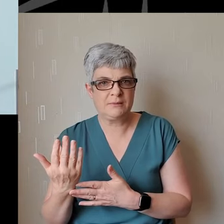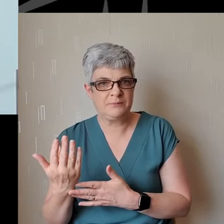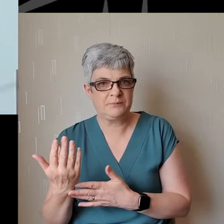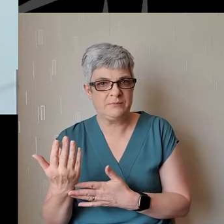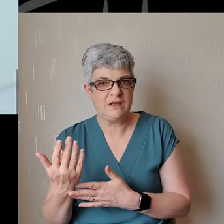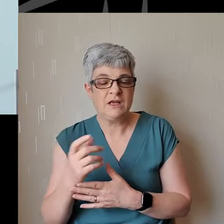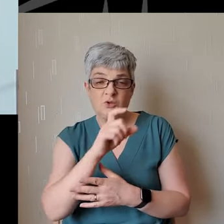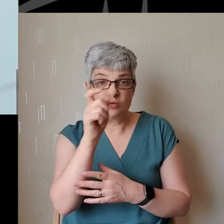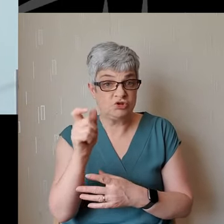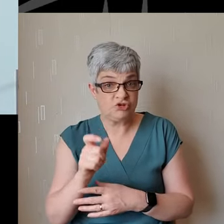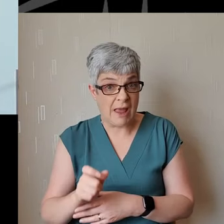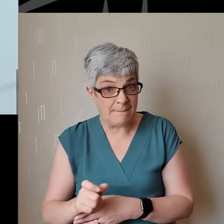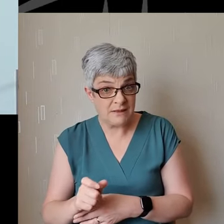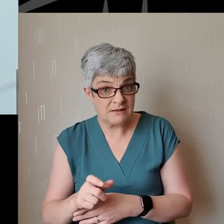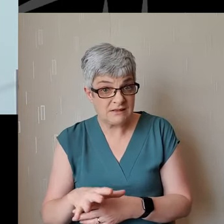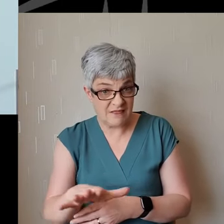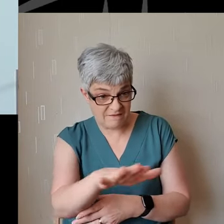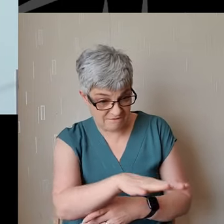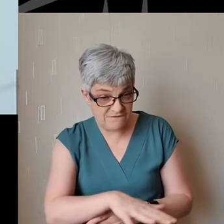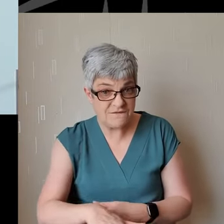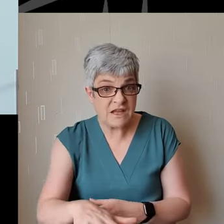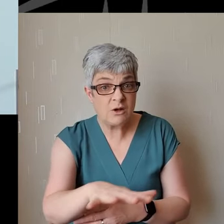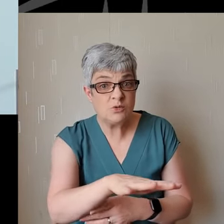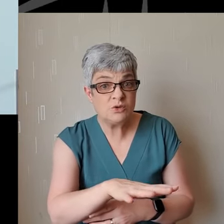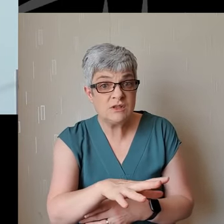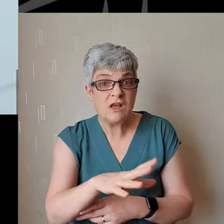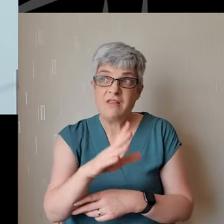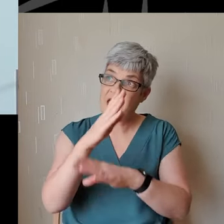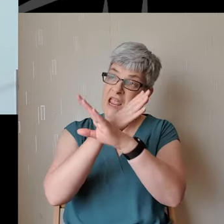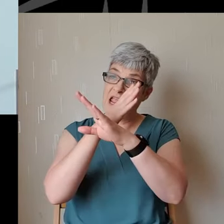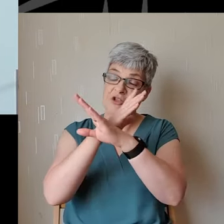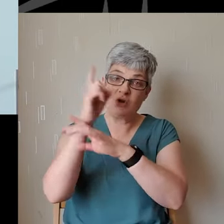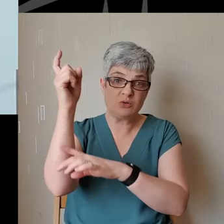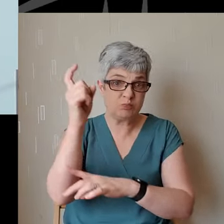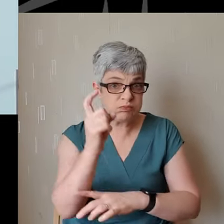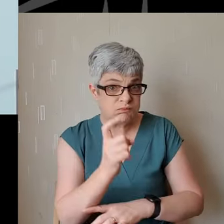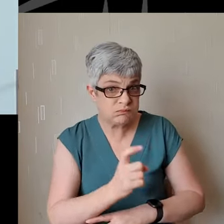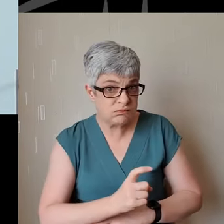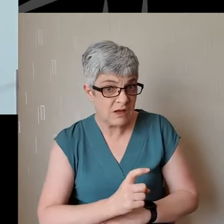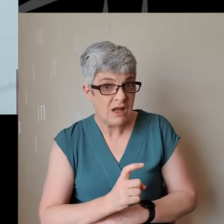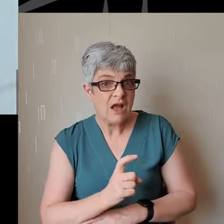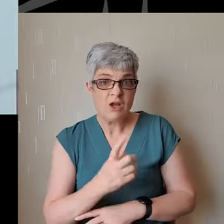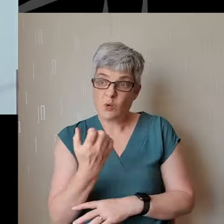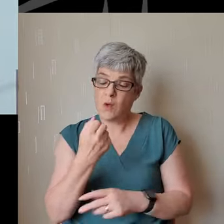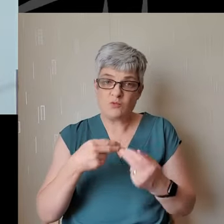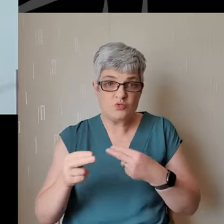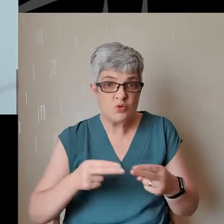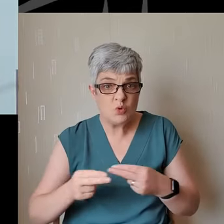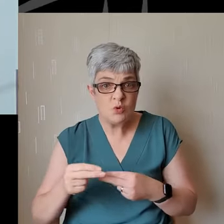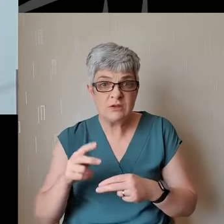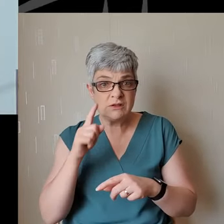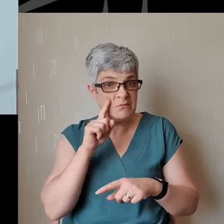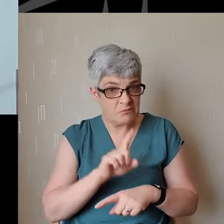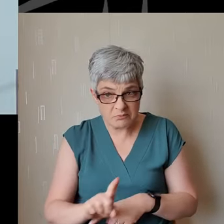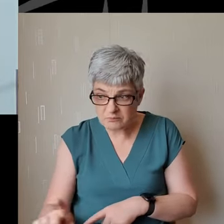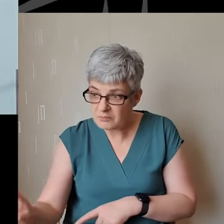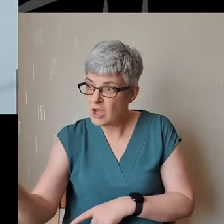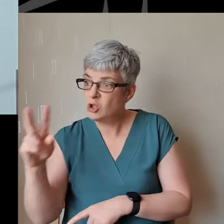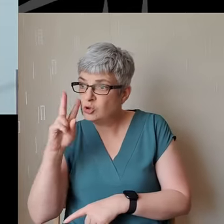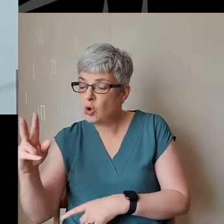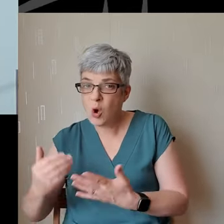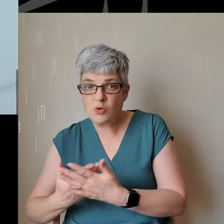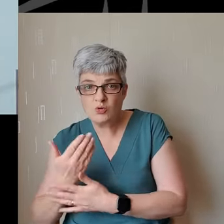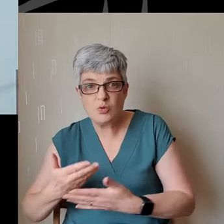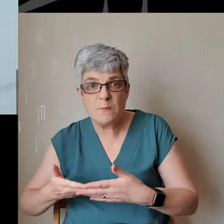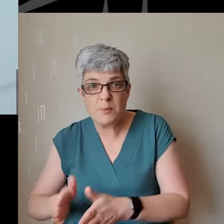So the shepherds who'd been out in the field, greeted by the angels and given the news of joy, went down and saw the newborn Jesus.